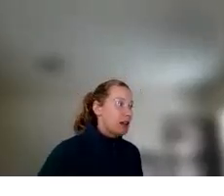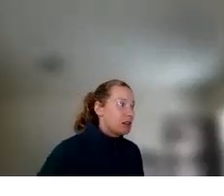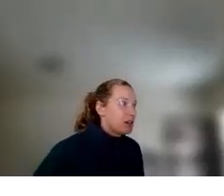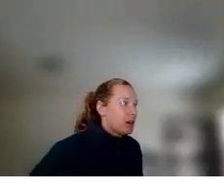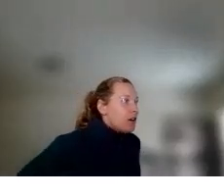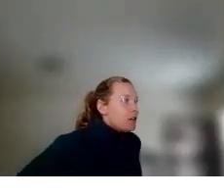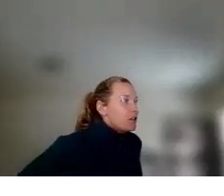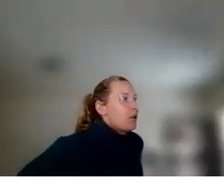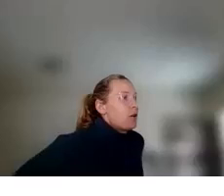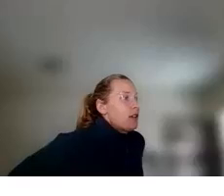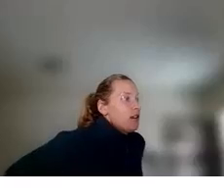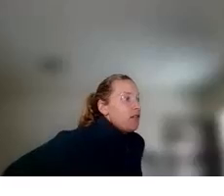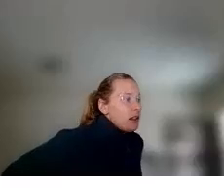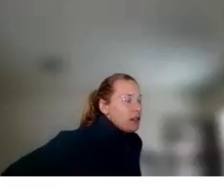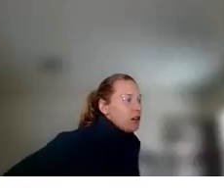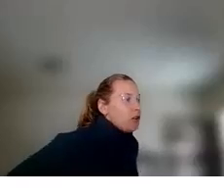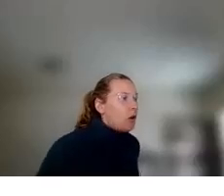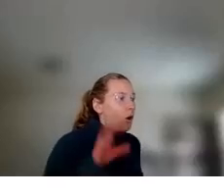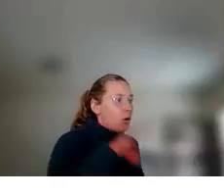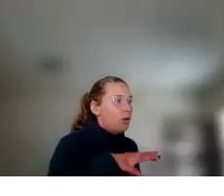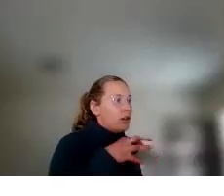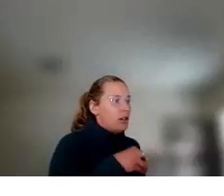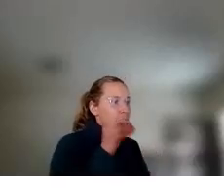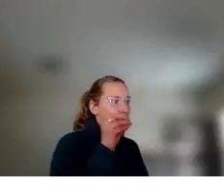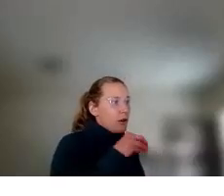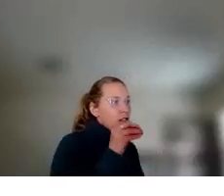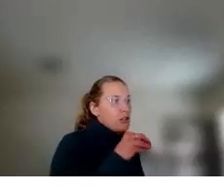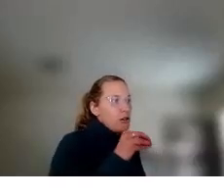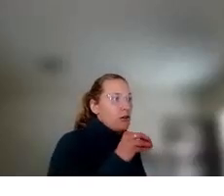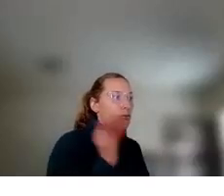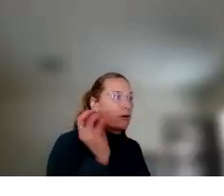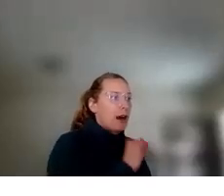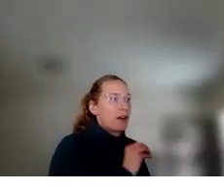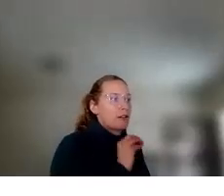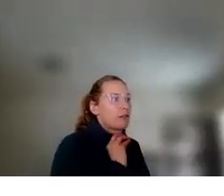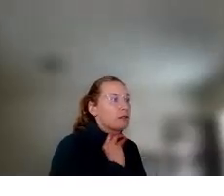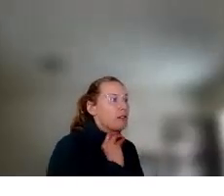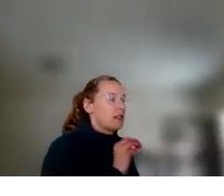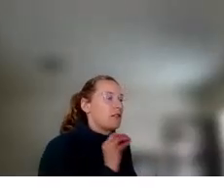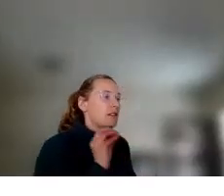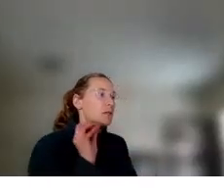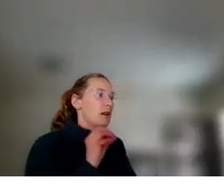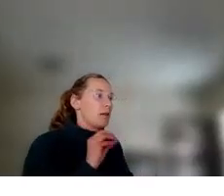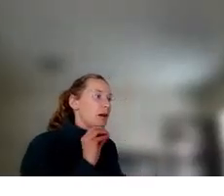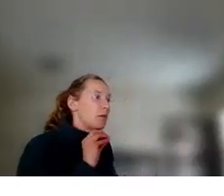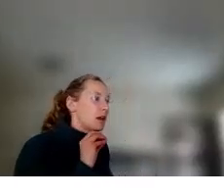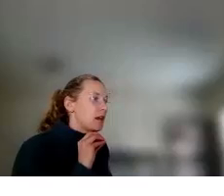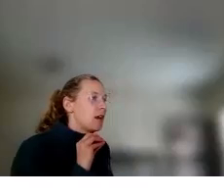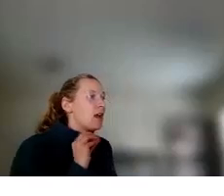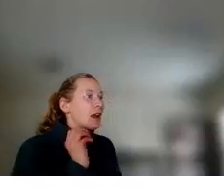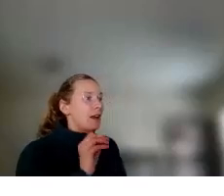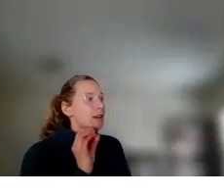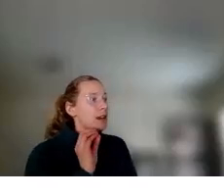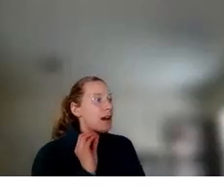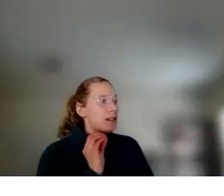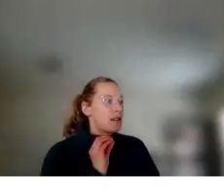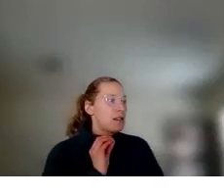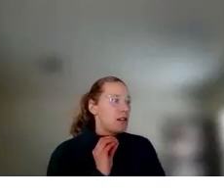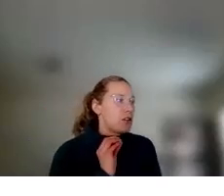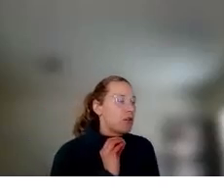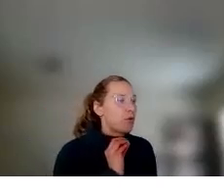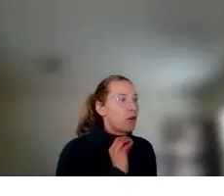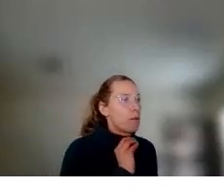always the case. So in the event that you hold the 100.2 prior to receiving the PMIP and